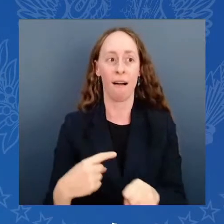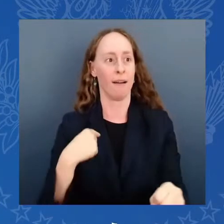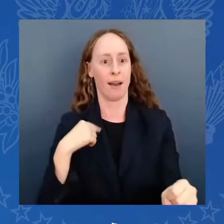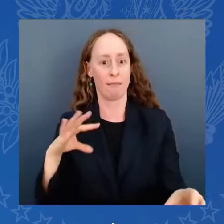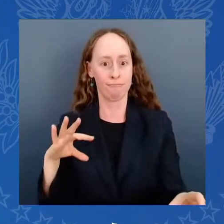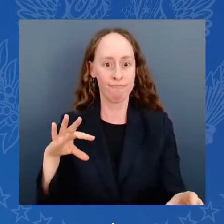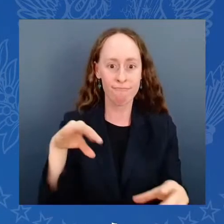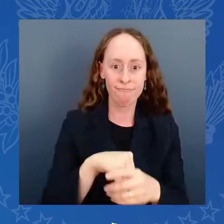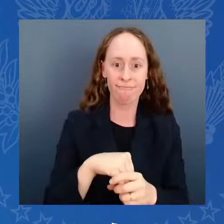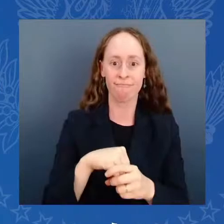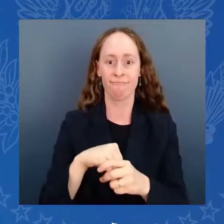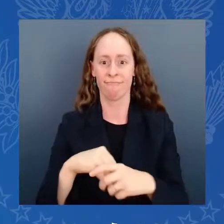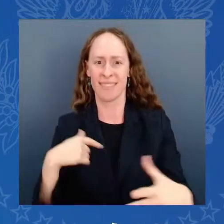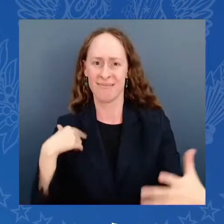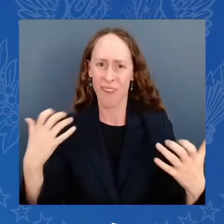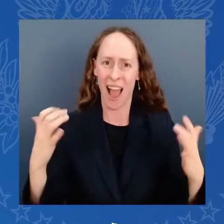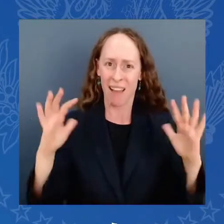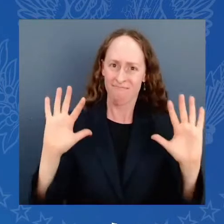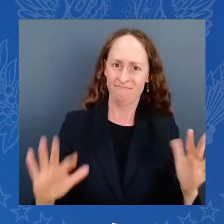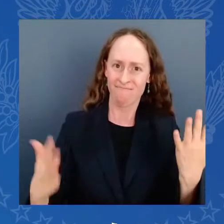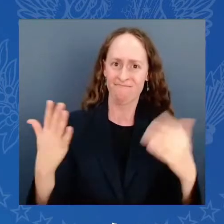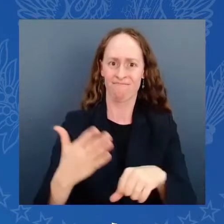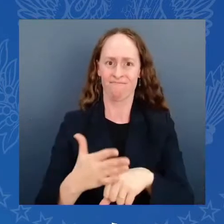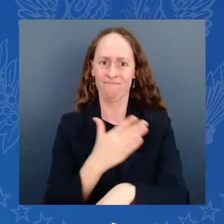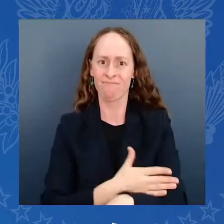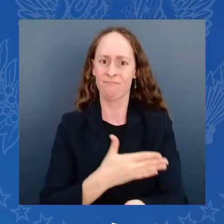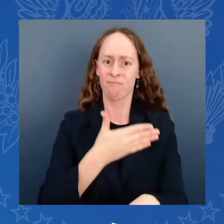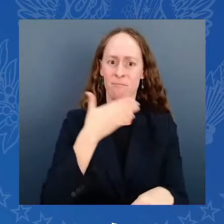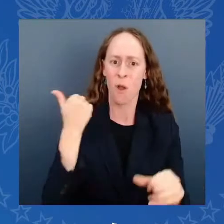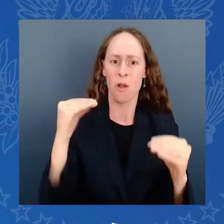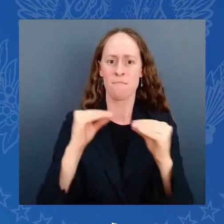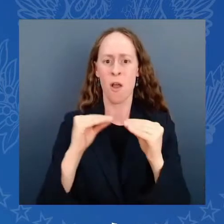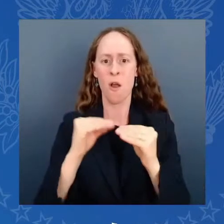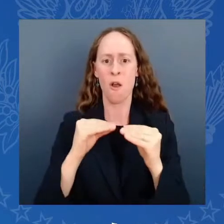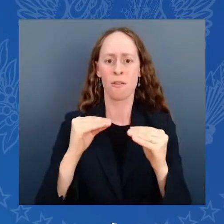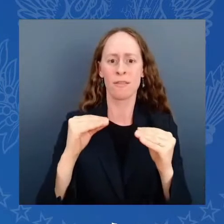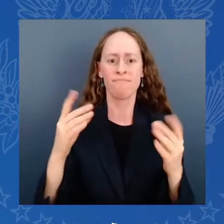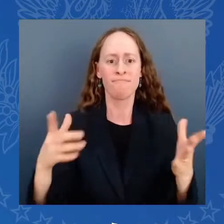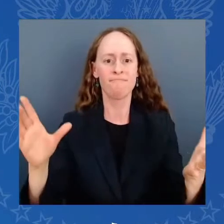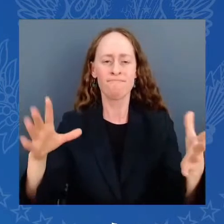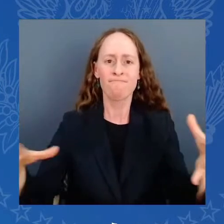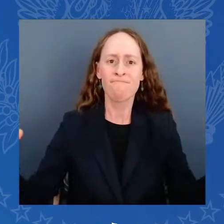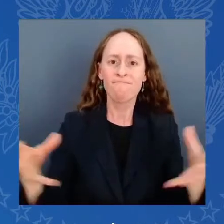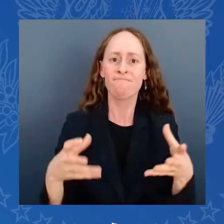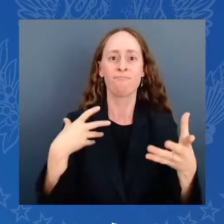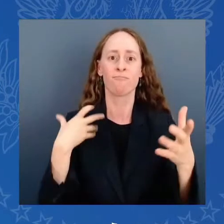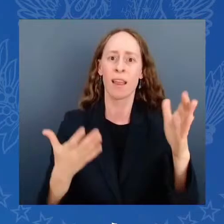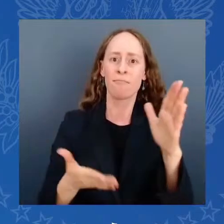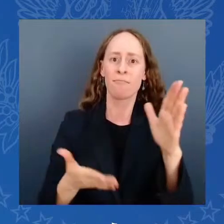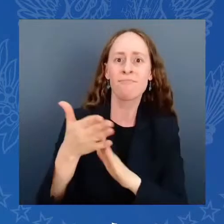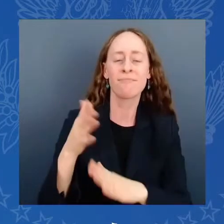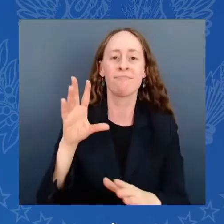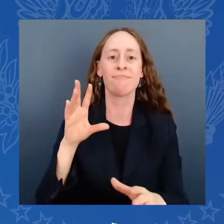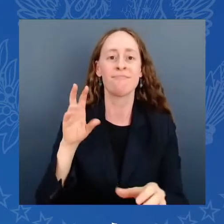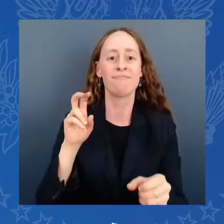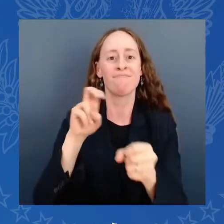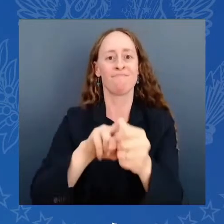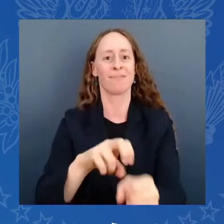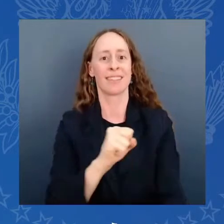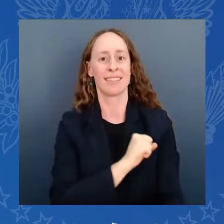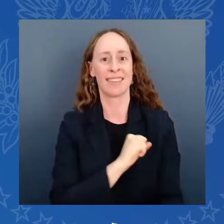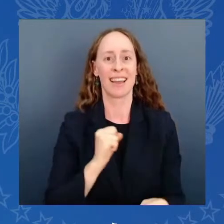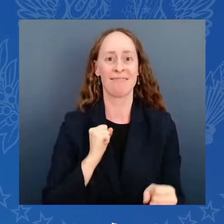for the United States Senate. And I was put on a commission. When you're the young lawyer, you get to turn the lights on and off after every meeting.